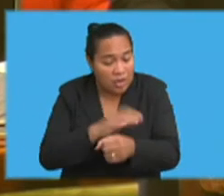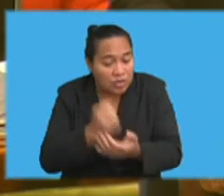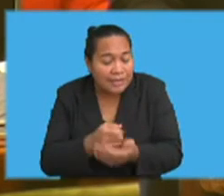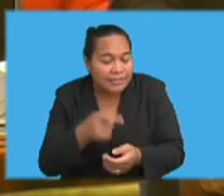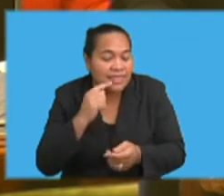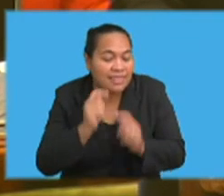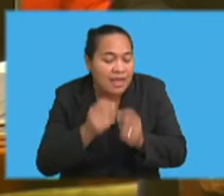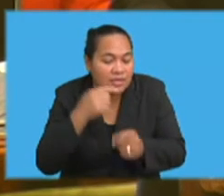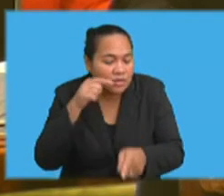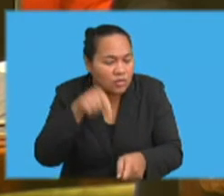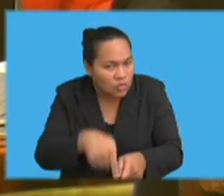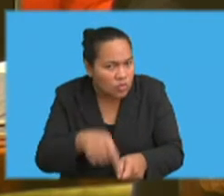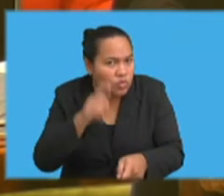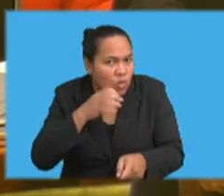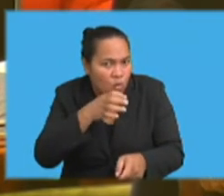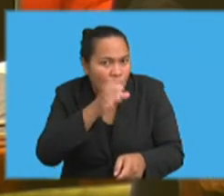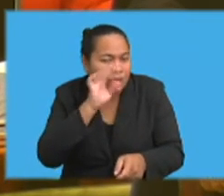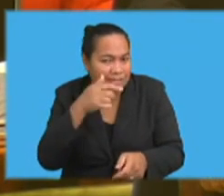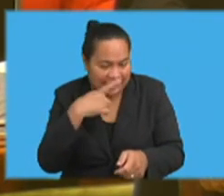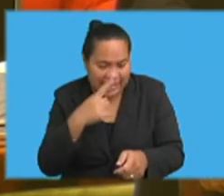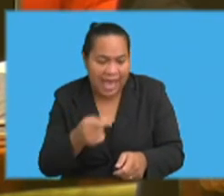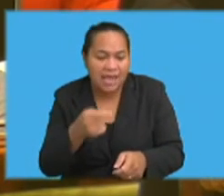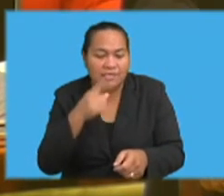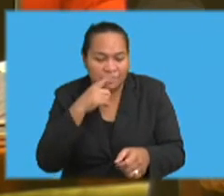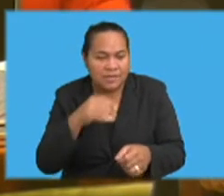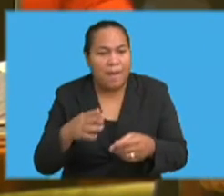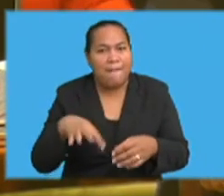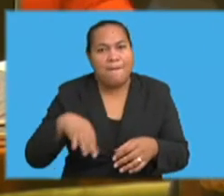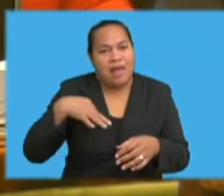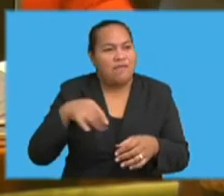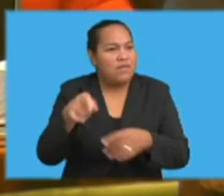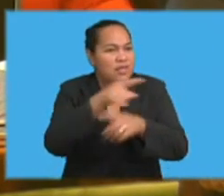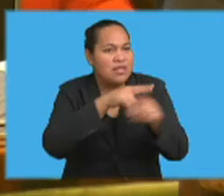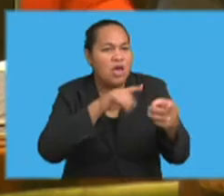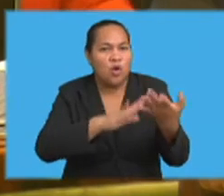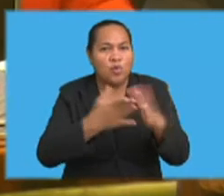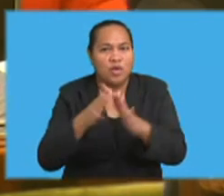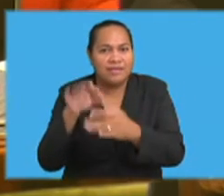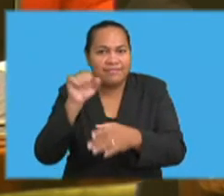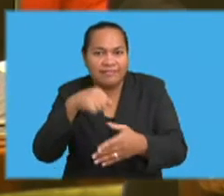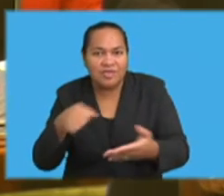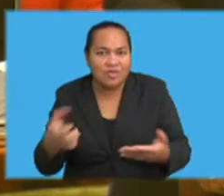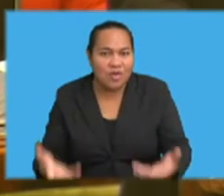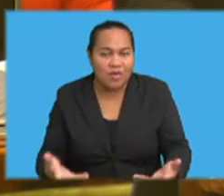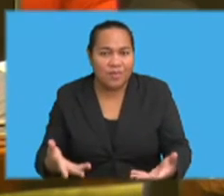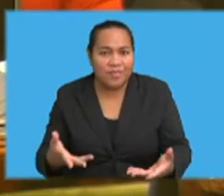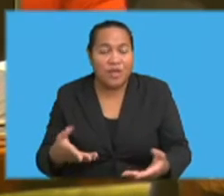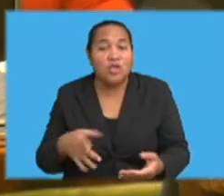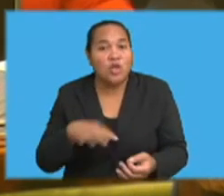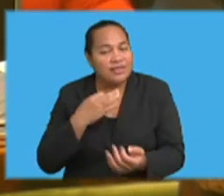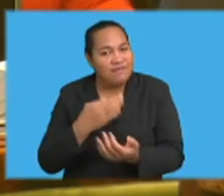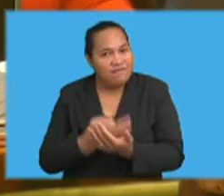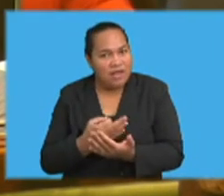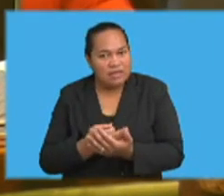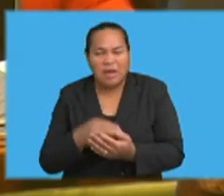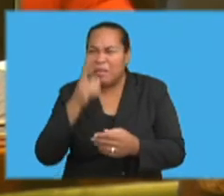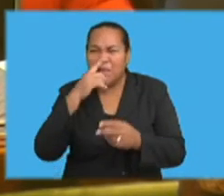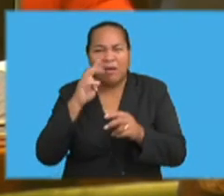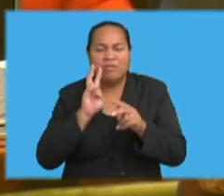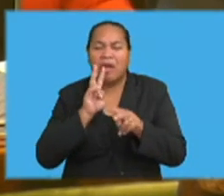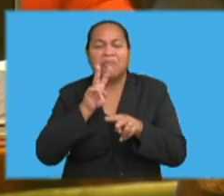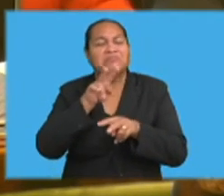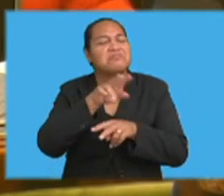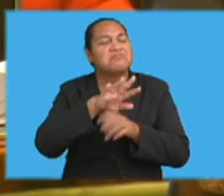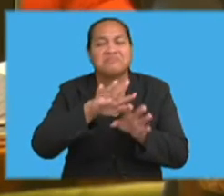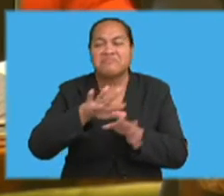water supply benefits our rural communities. This, Madam Speaker, is a fact that has been overlooked